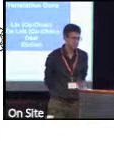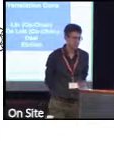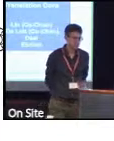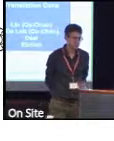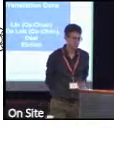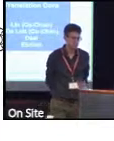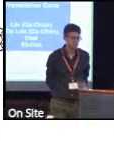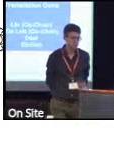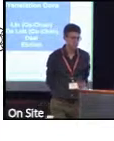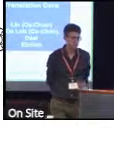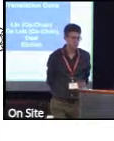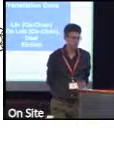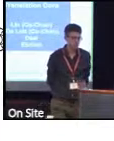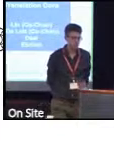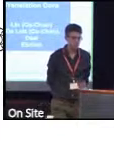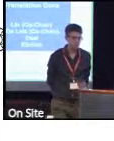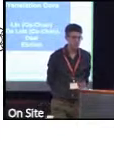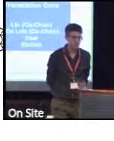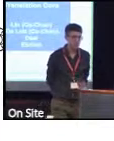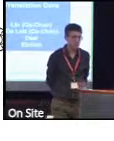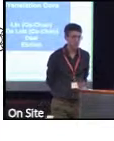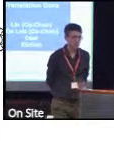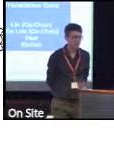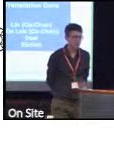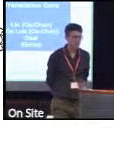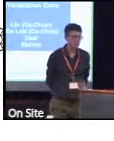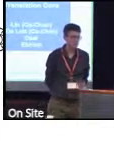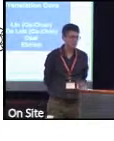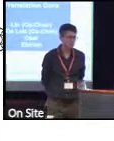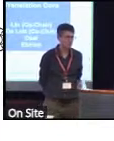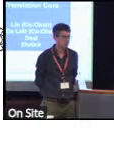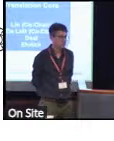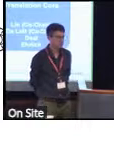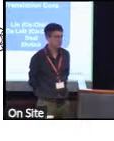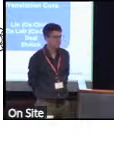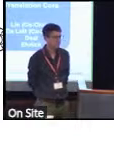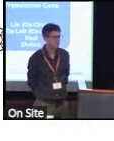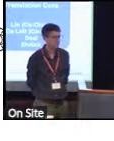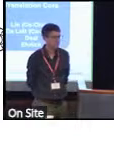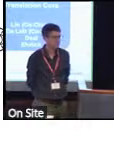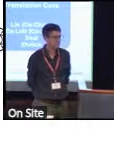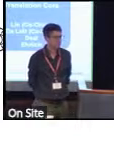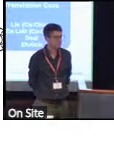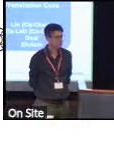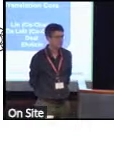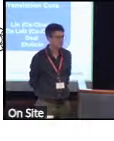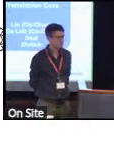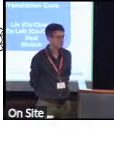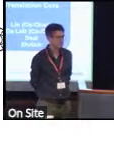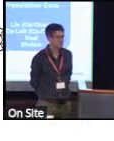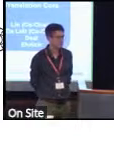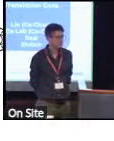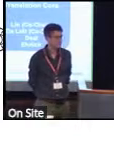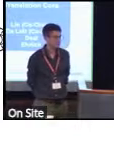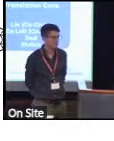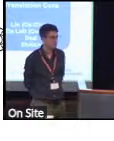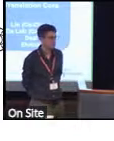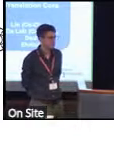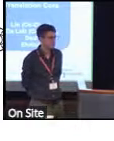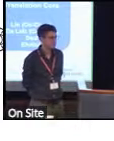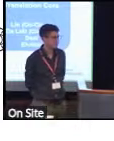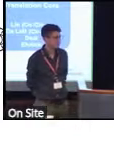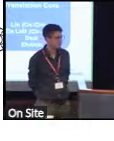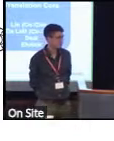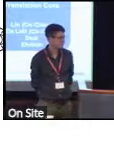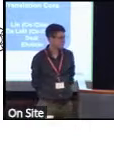led by Alden Gross and Nick Reed. We have the research development and mentorship core that is led by Jay Pinto and Varshney Verdaraj. And